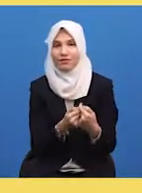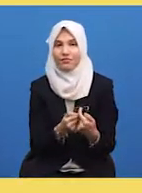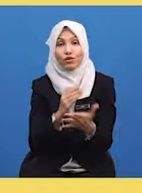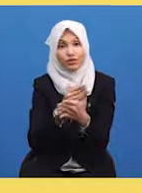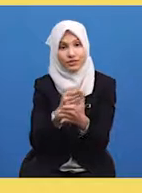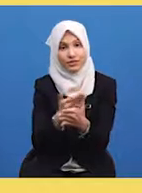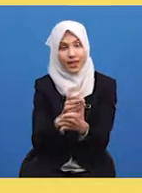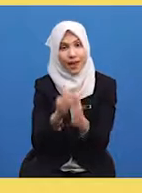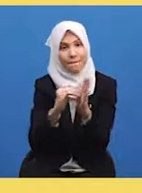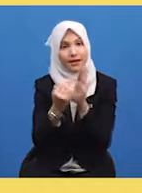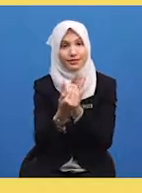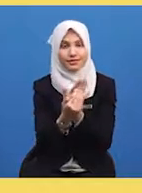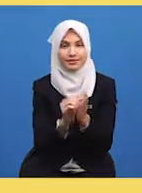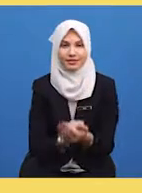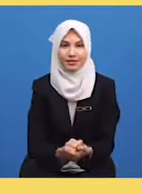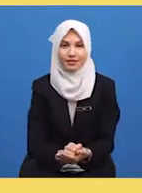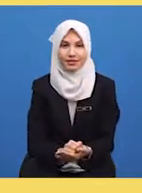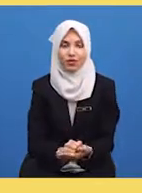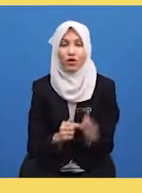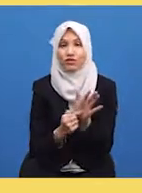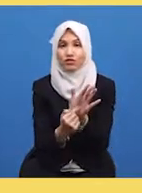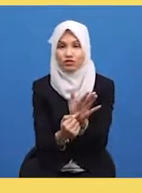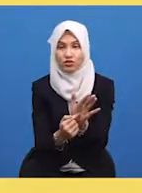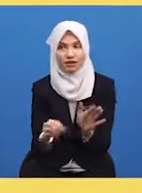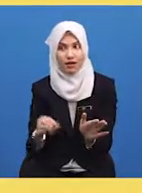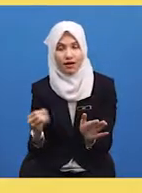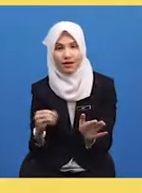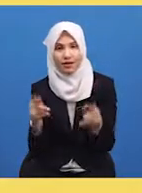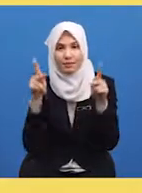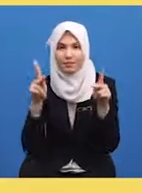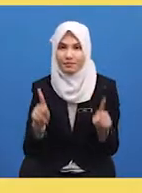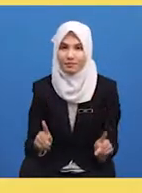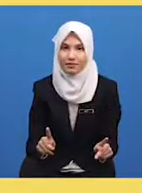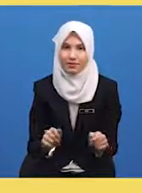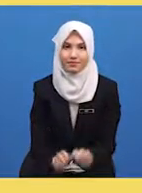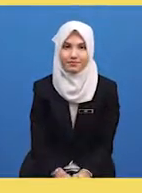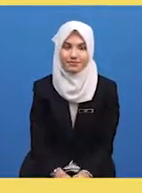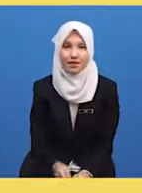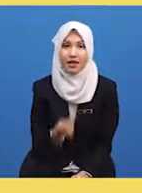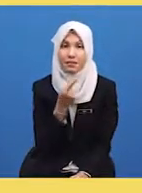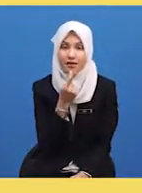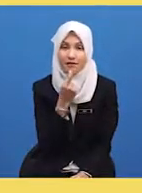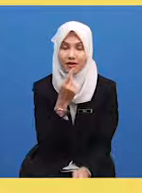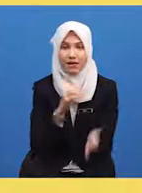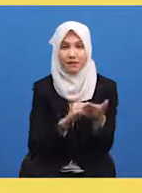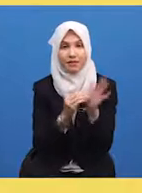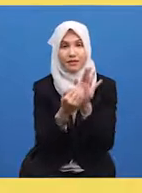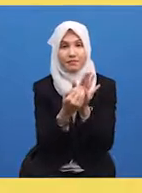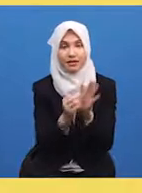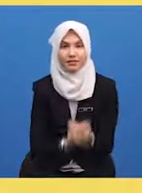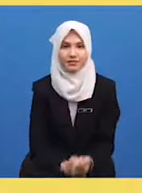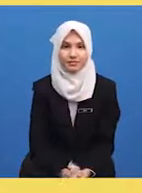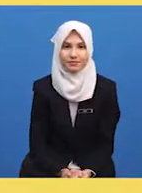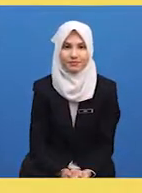share means you want to show to other people. Private means for